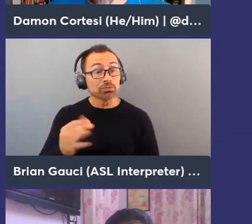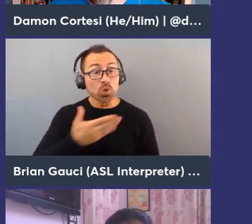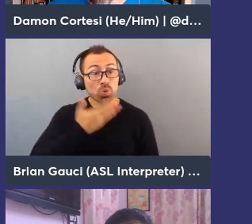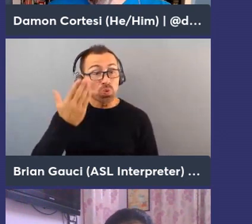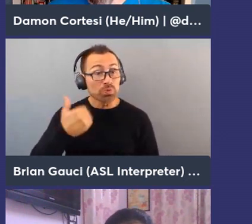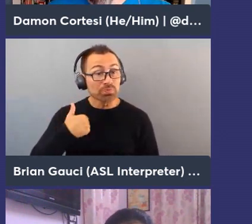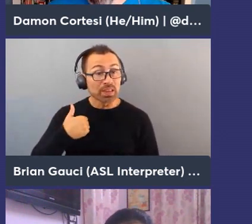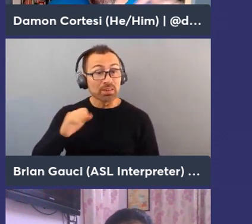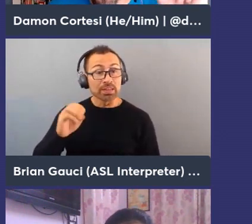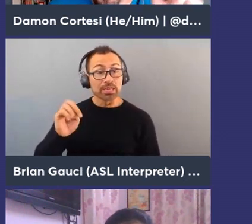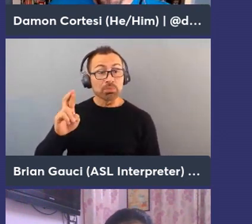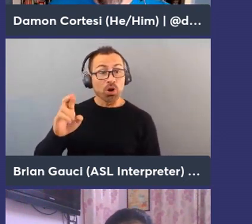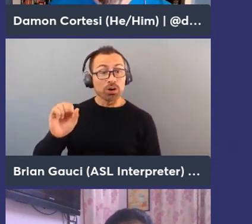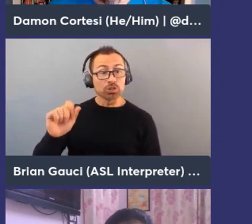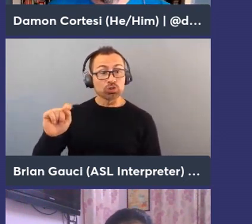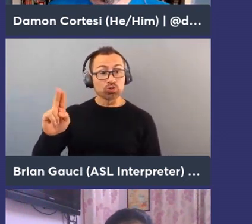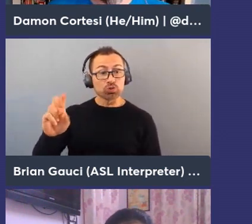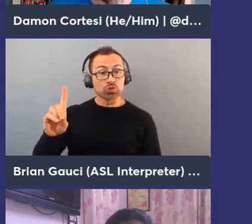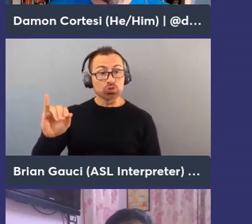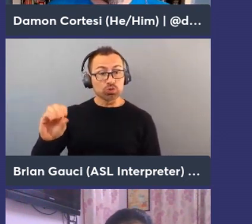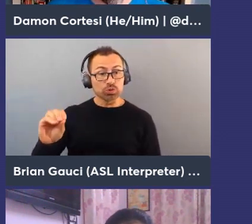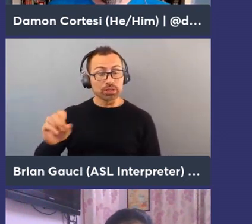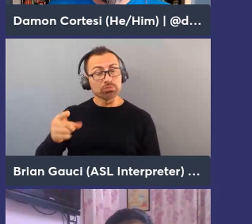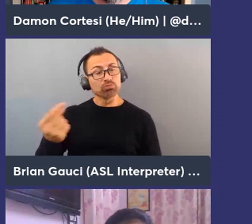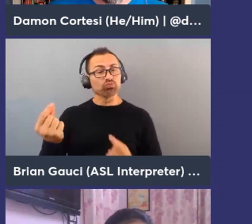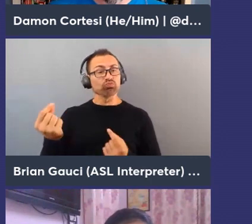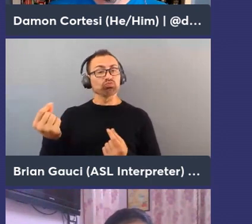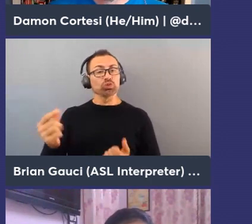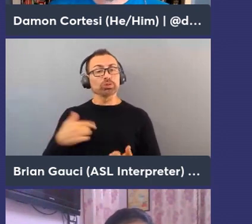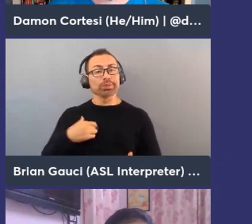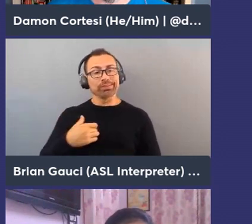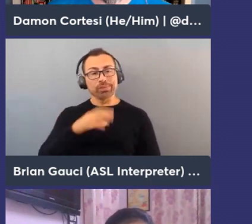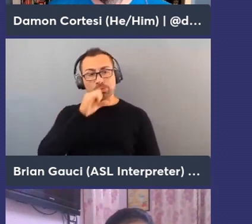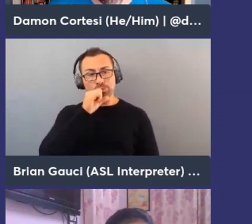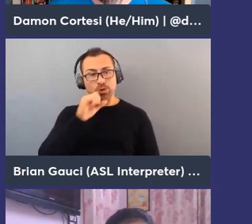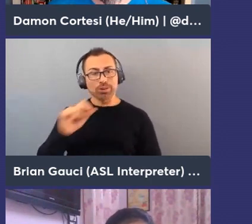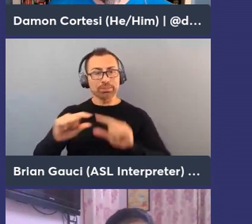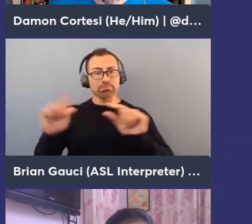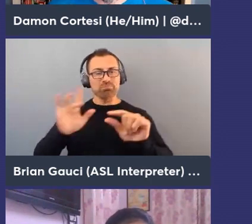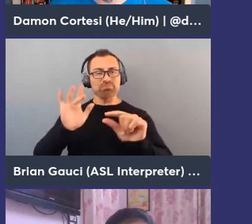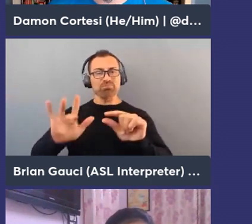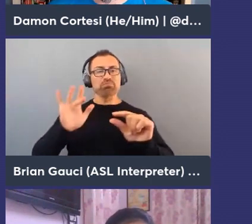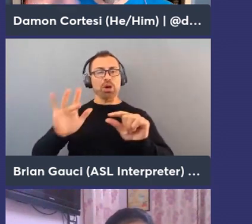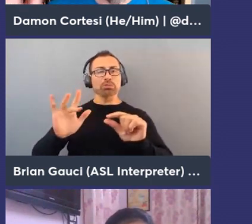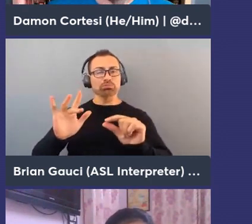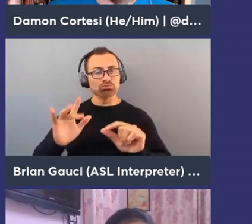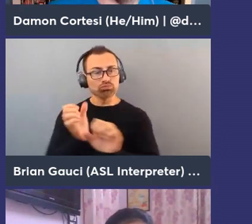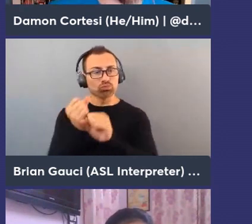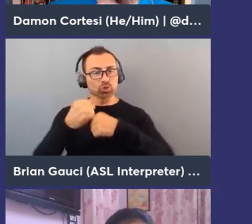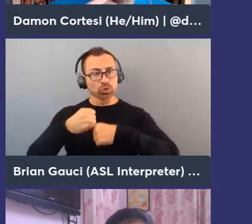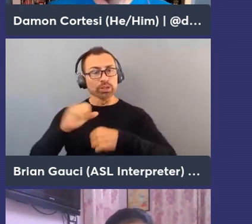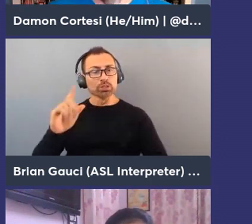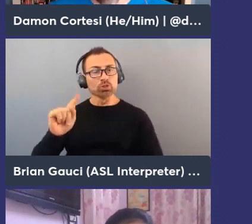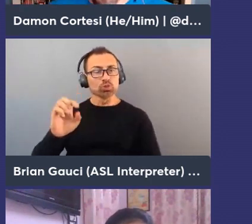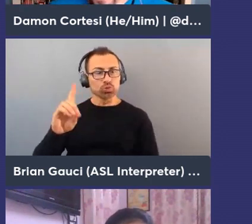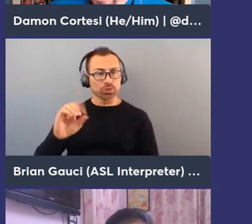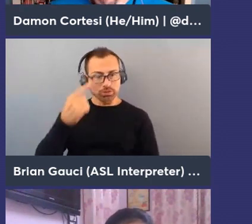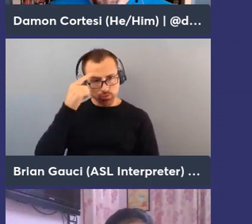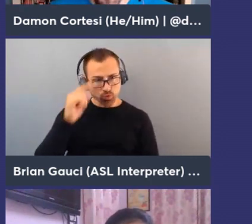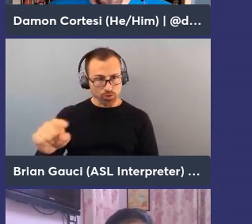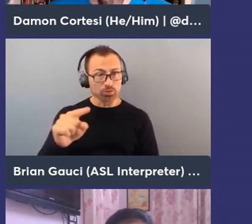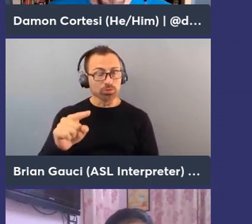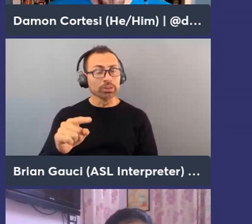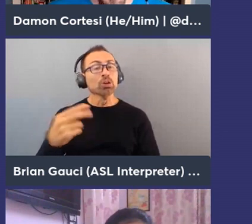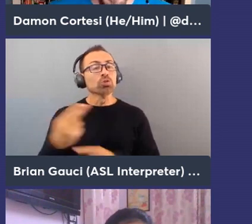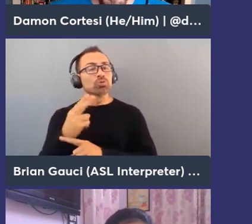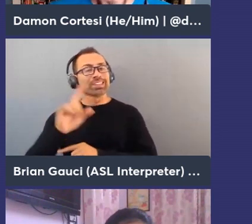this nice little orange button here, and we will create and launch an EMR Studio for you to go ahead and manage your applications. This signs you in